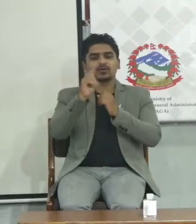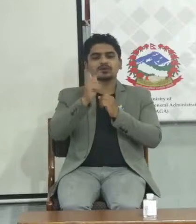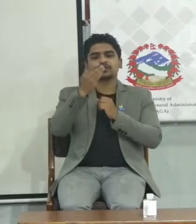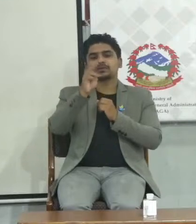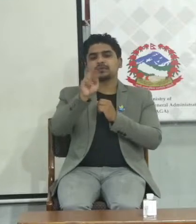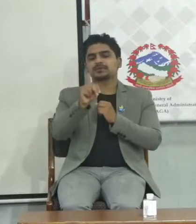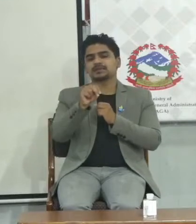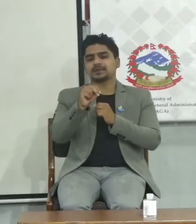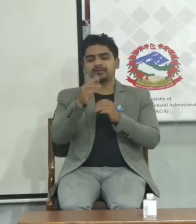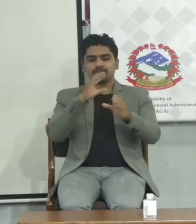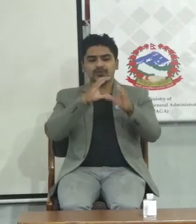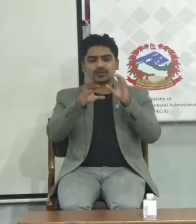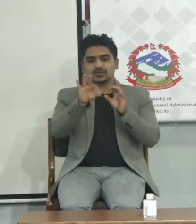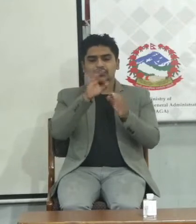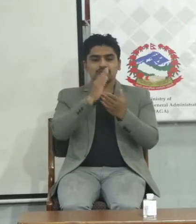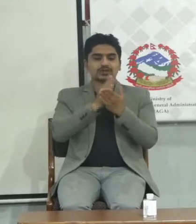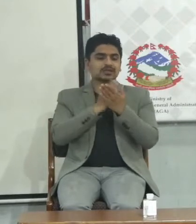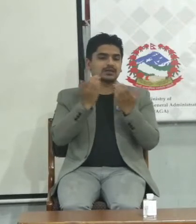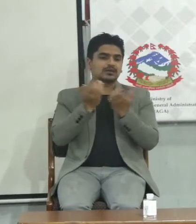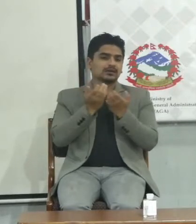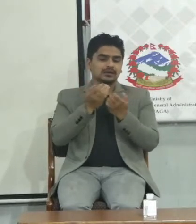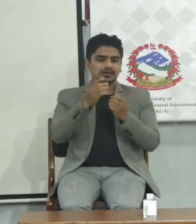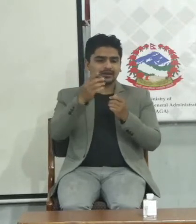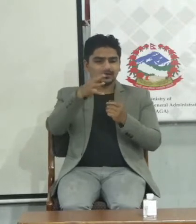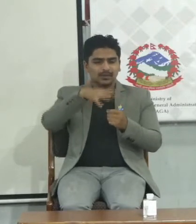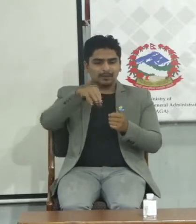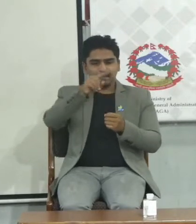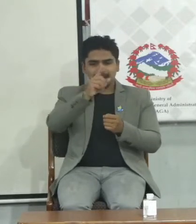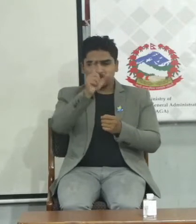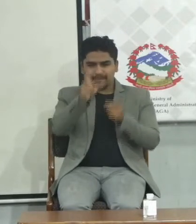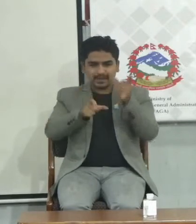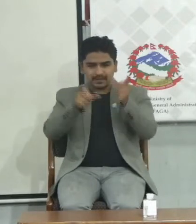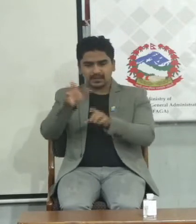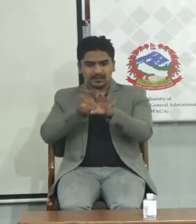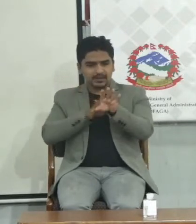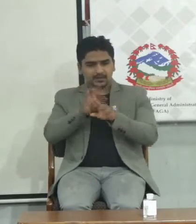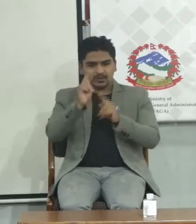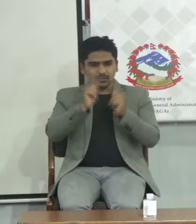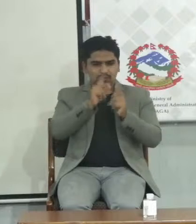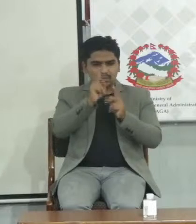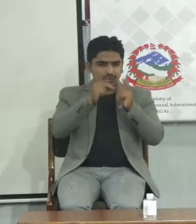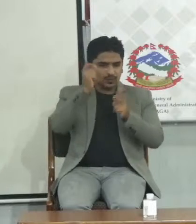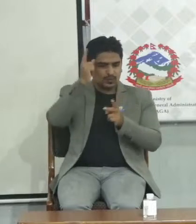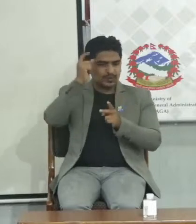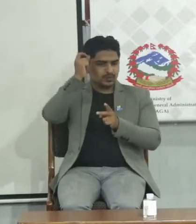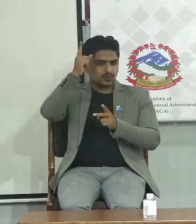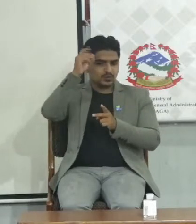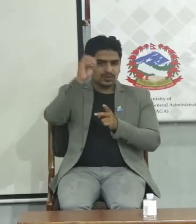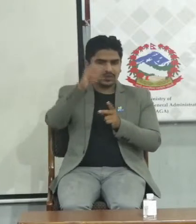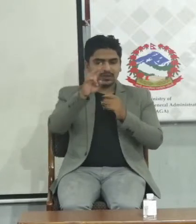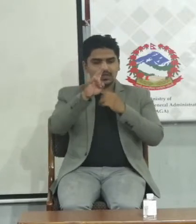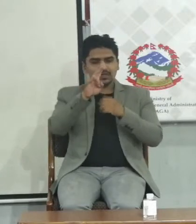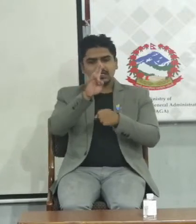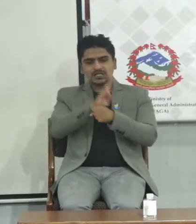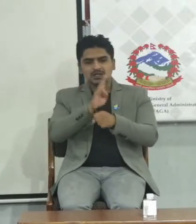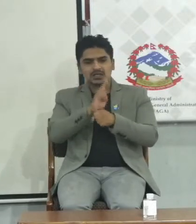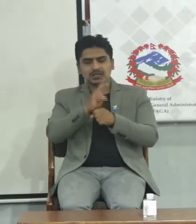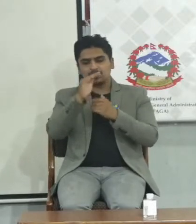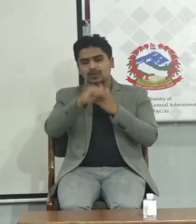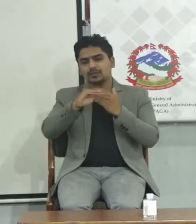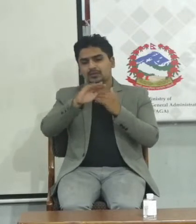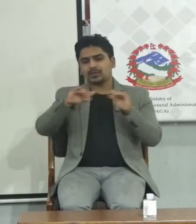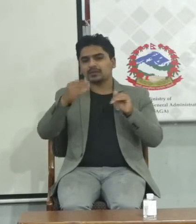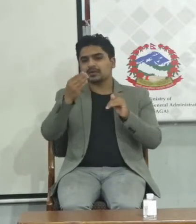and if, because each individual have a different styles to understand, and there's a different way to make